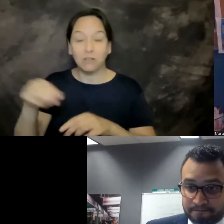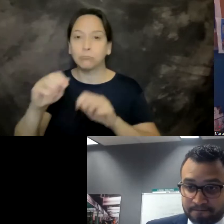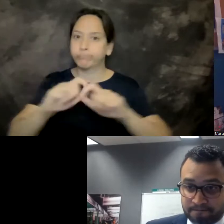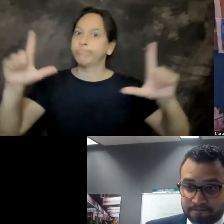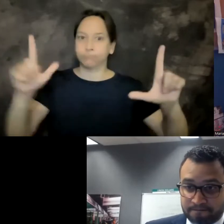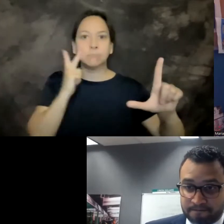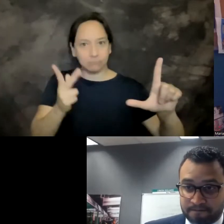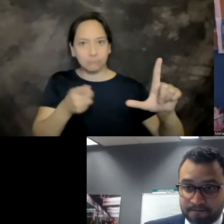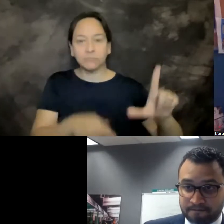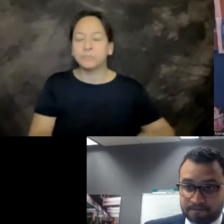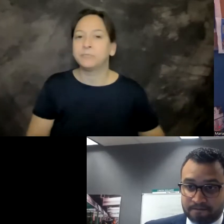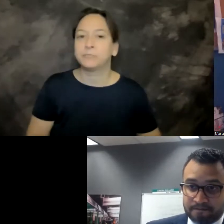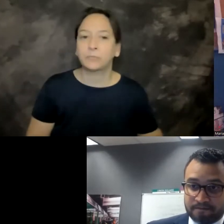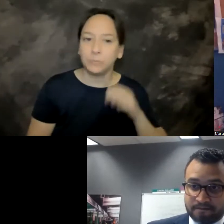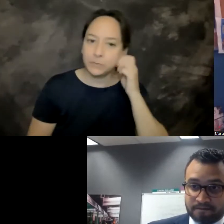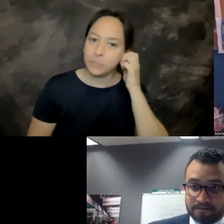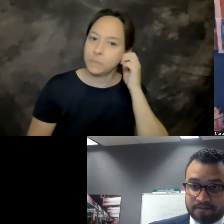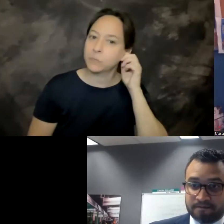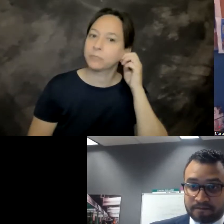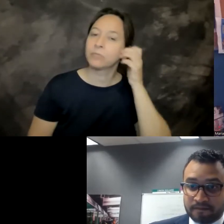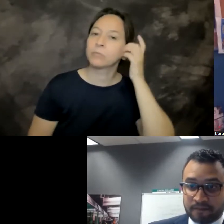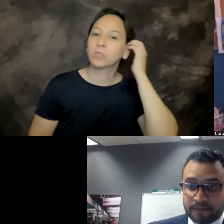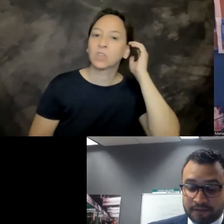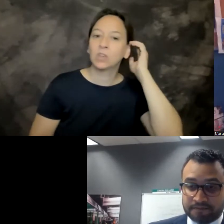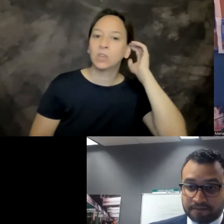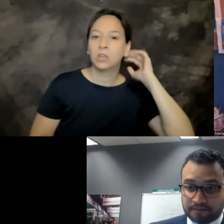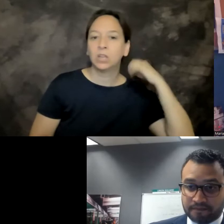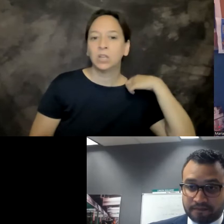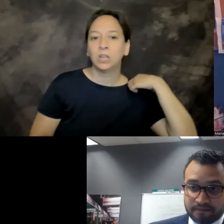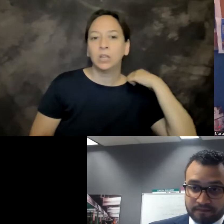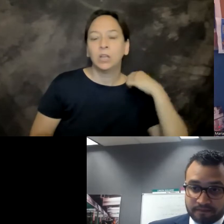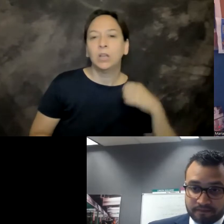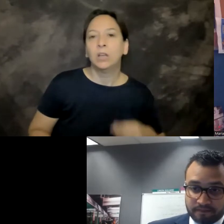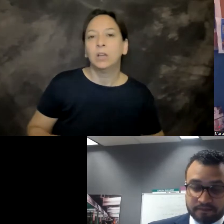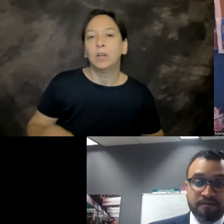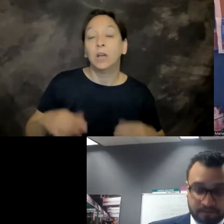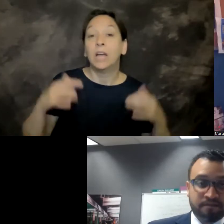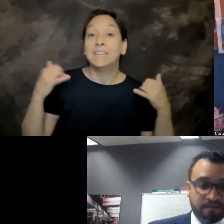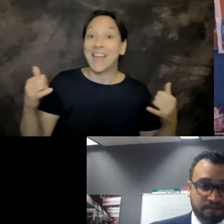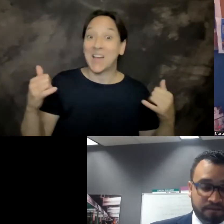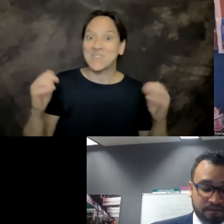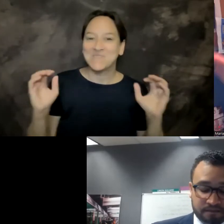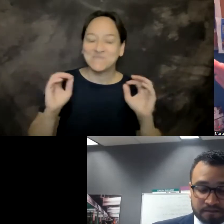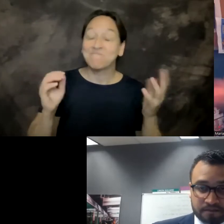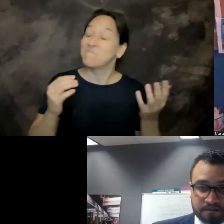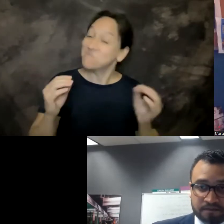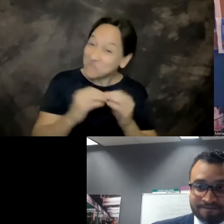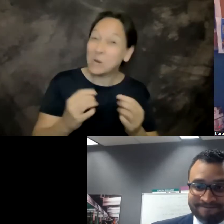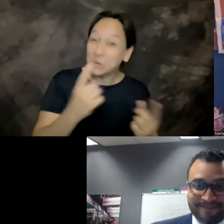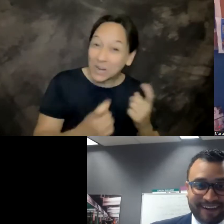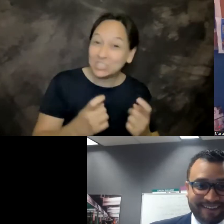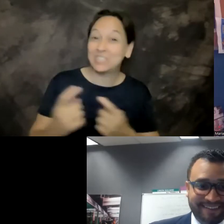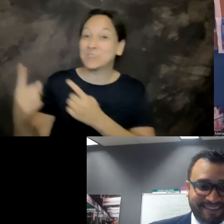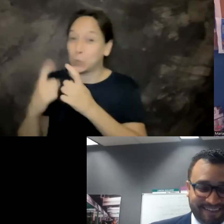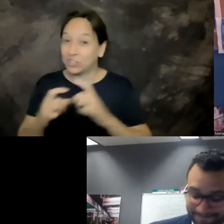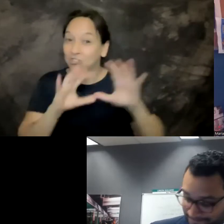Thank you, Angel. Okay, I'm gonna move us on. I have two more buckets of questions and then I'll open it up